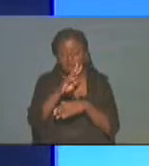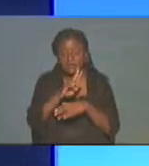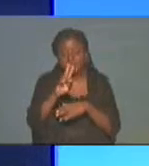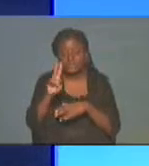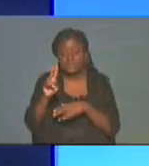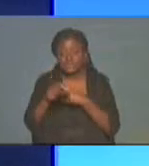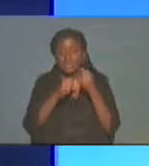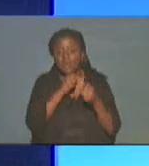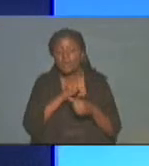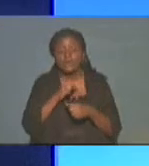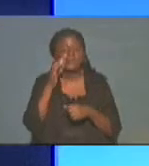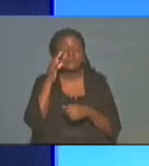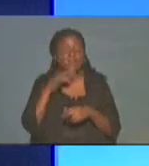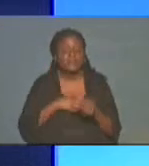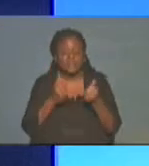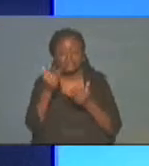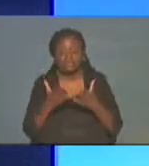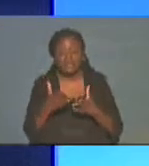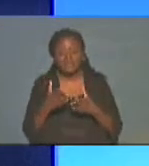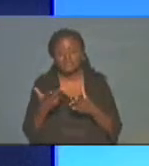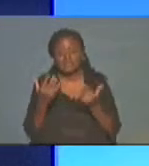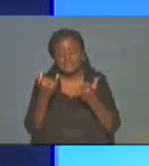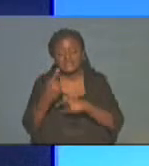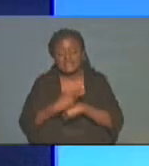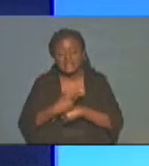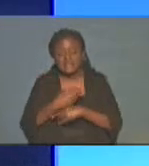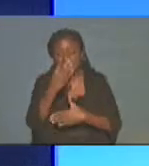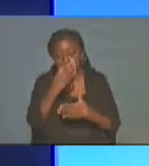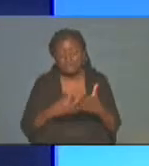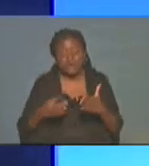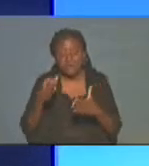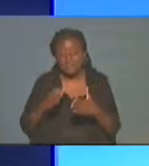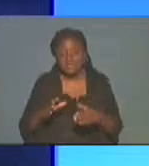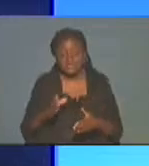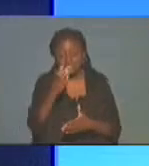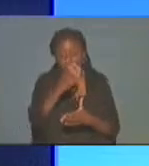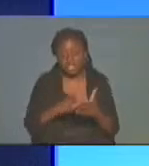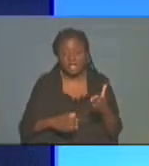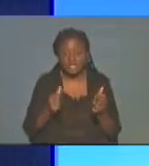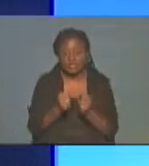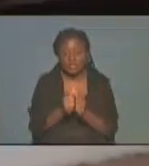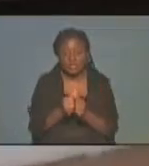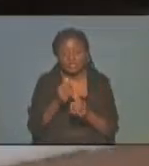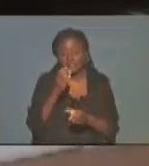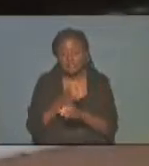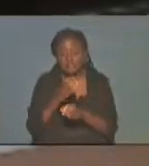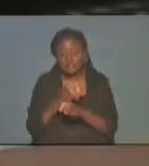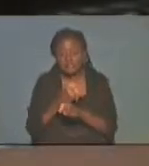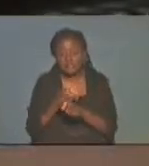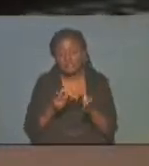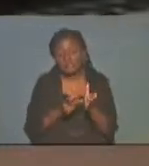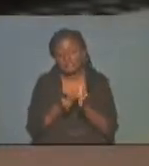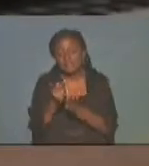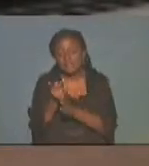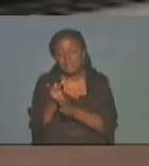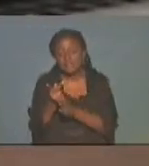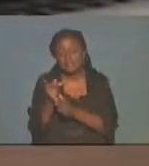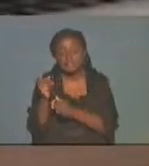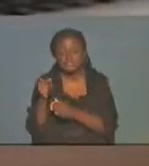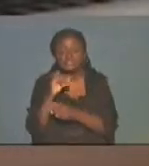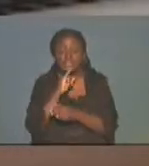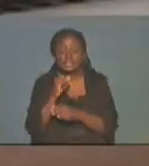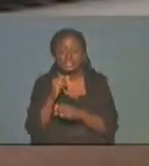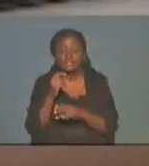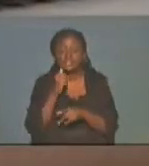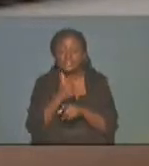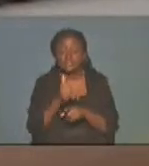was today formally charged with vehicular manslaughter. Florida resident Carol Garcia is accused of driving the